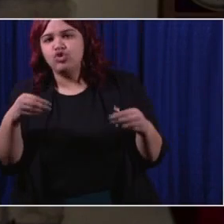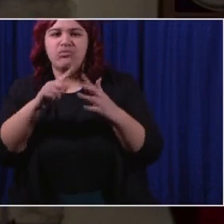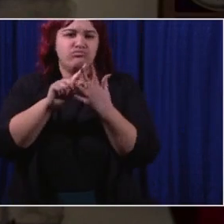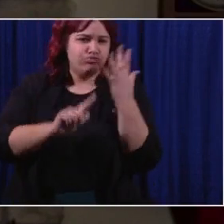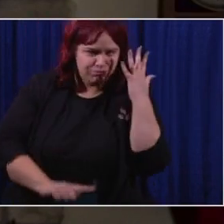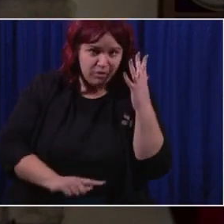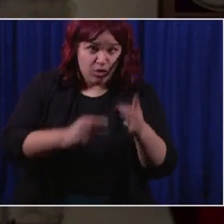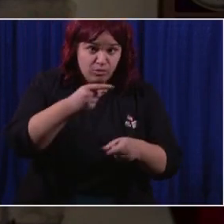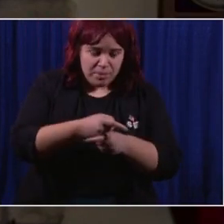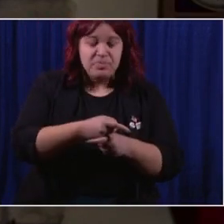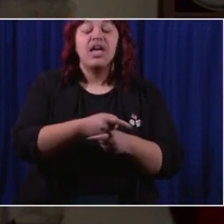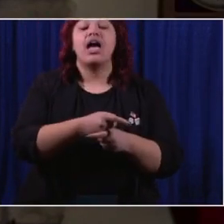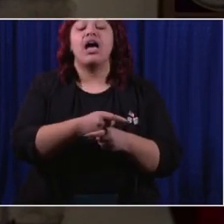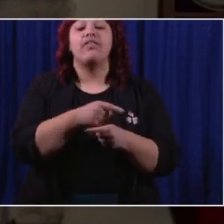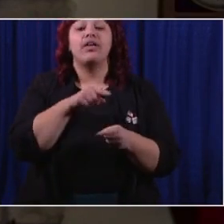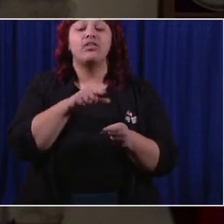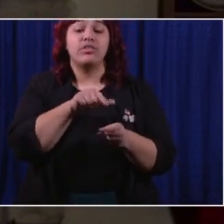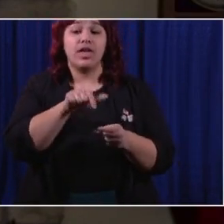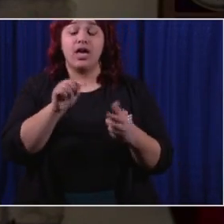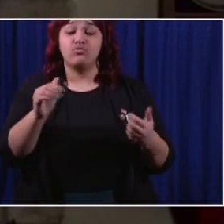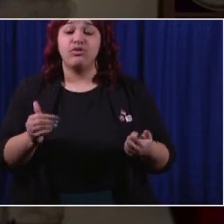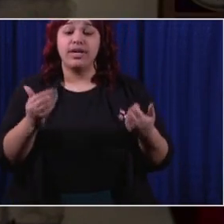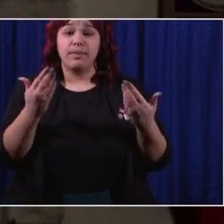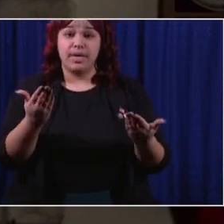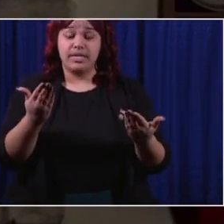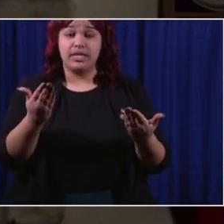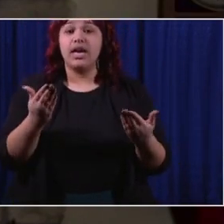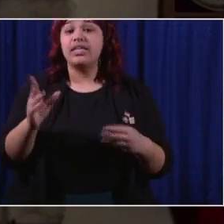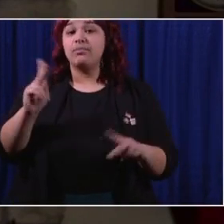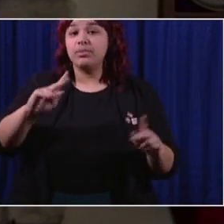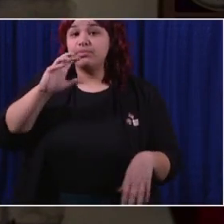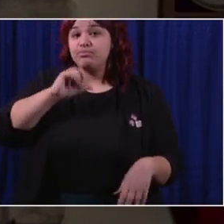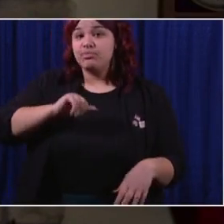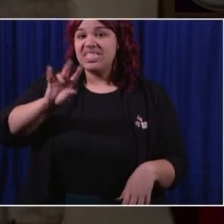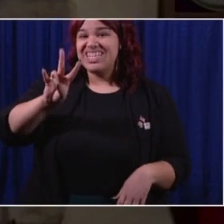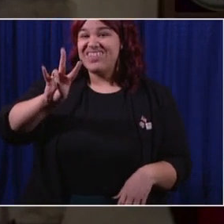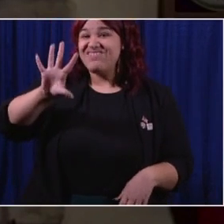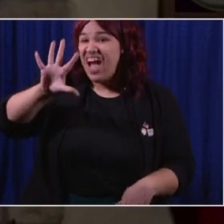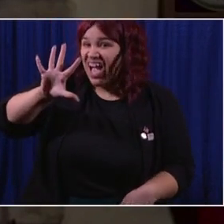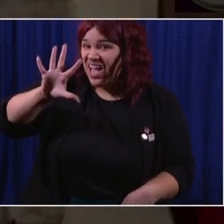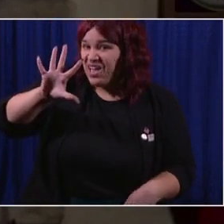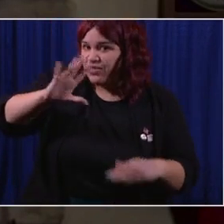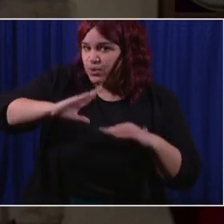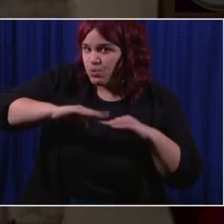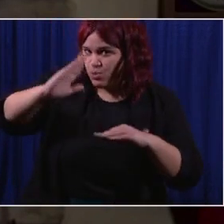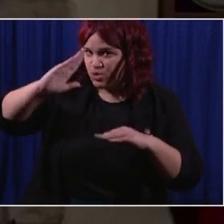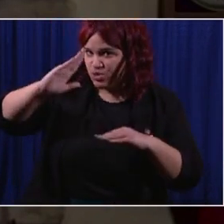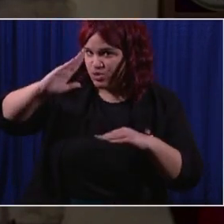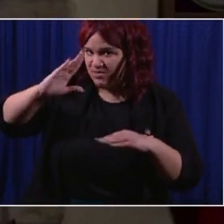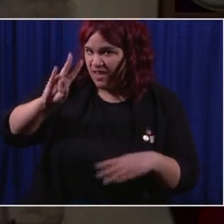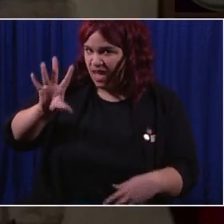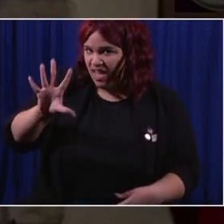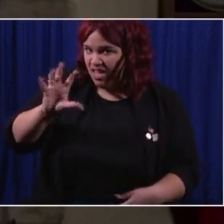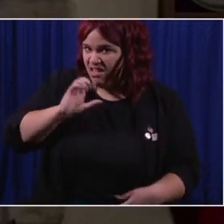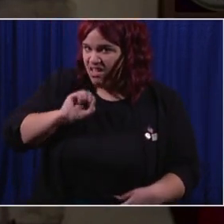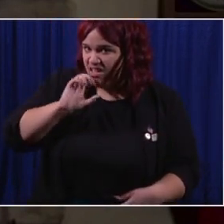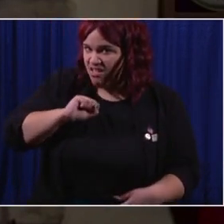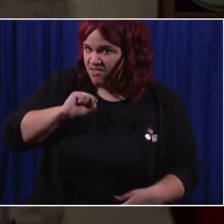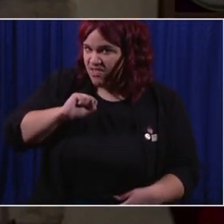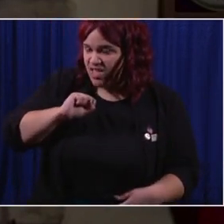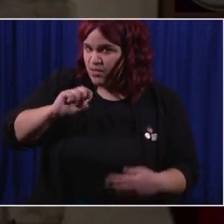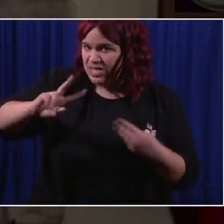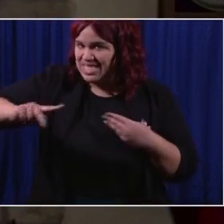also recommended that only people age 75 and older be vaccinated in the next round. You're